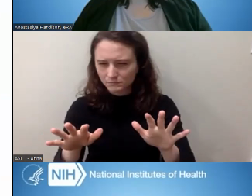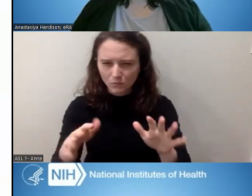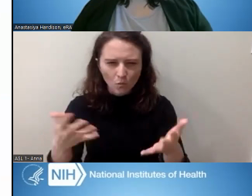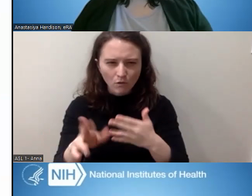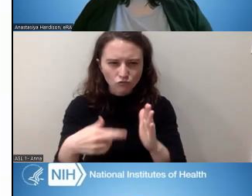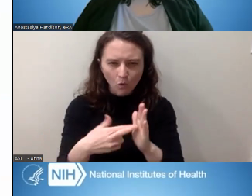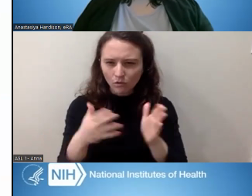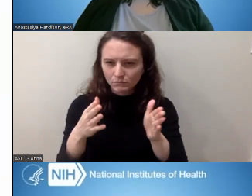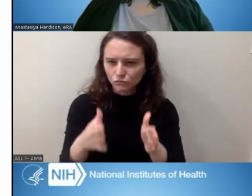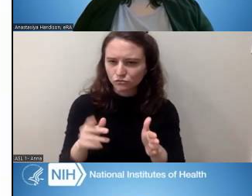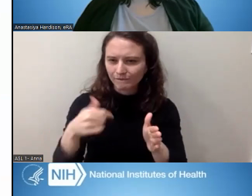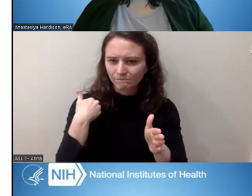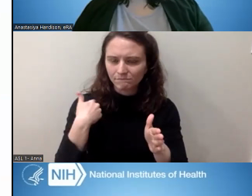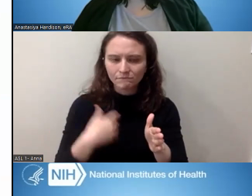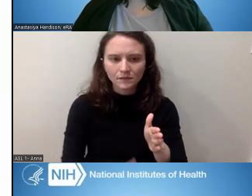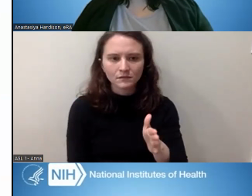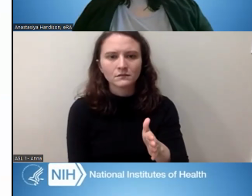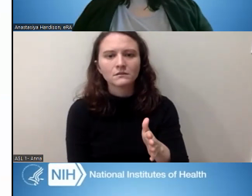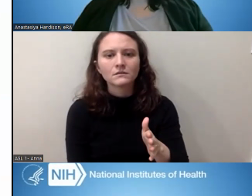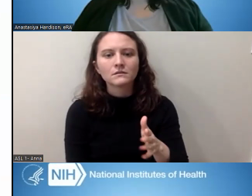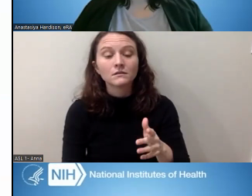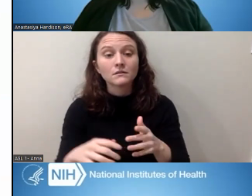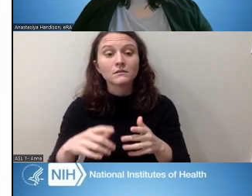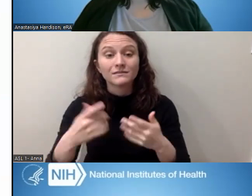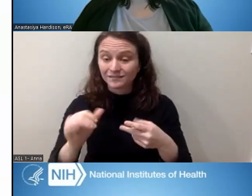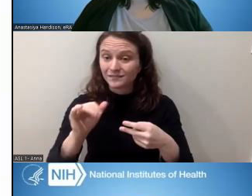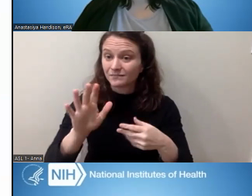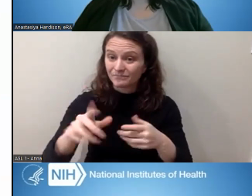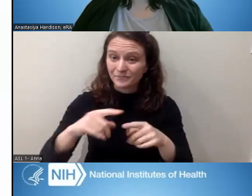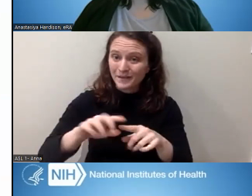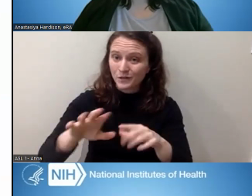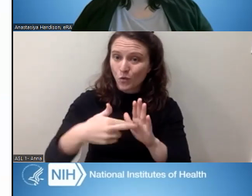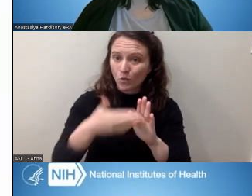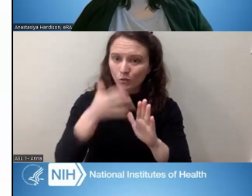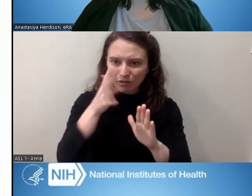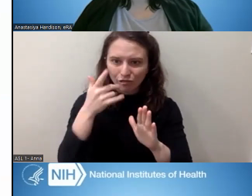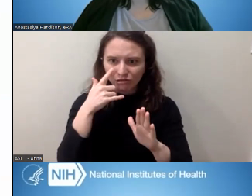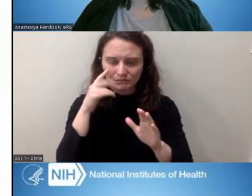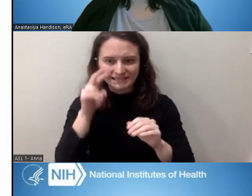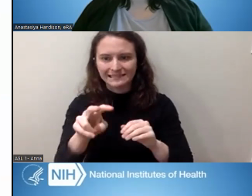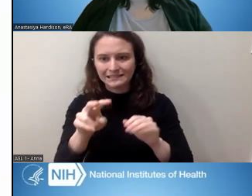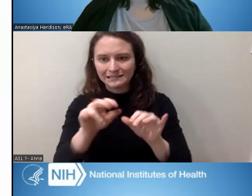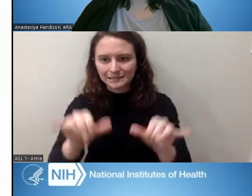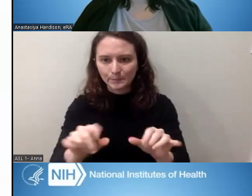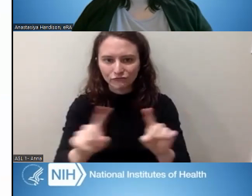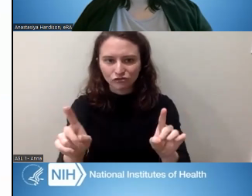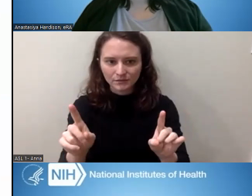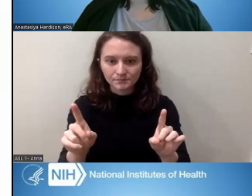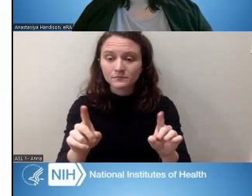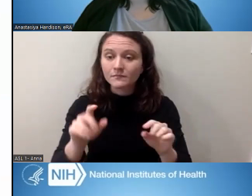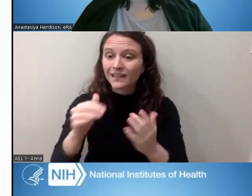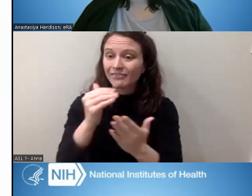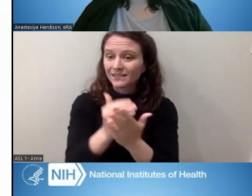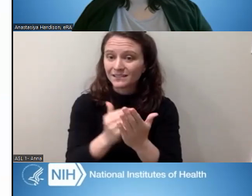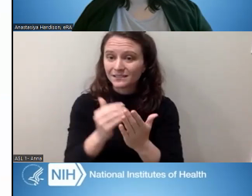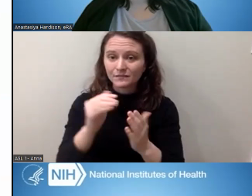have? Based on the roles that you have, you will see the system differently. We have a full list that's printable of the